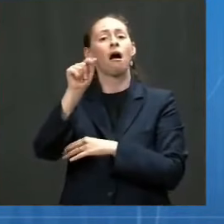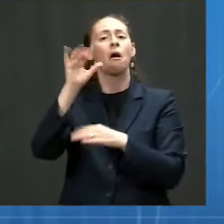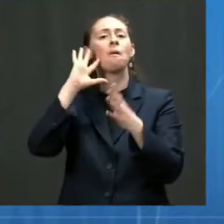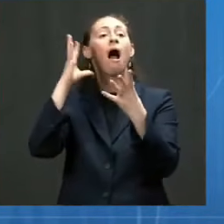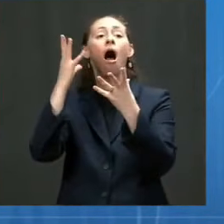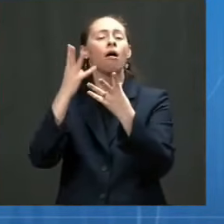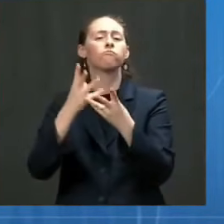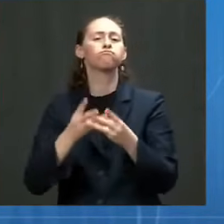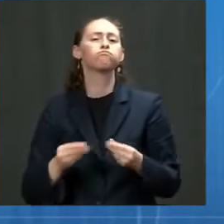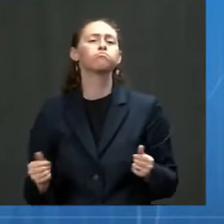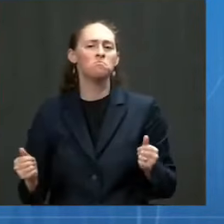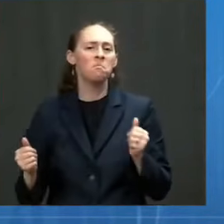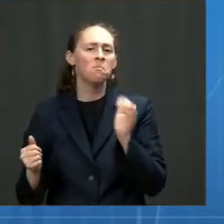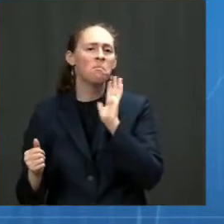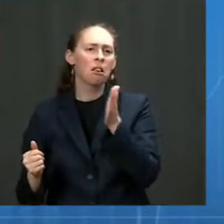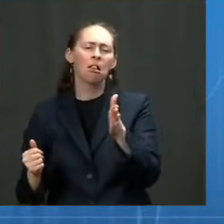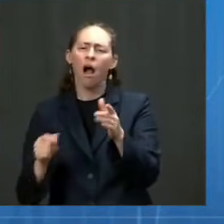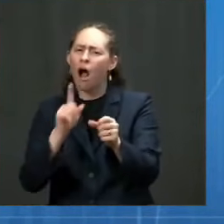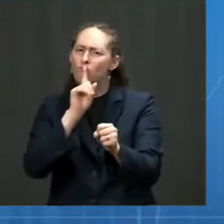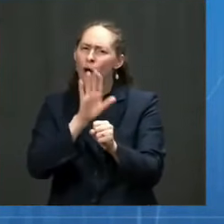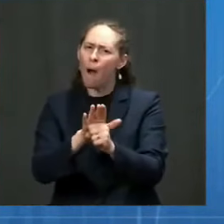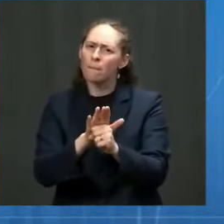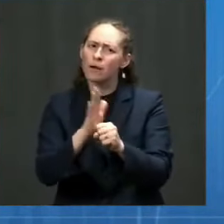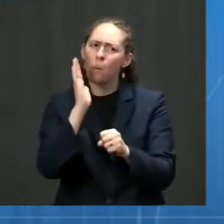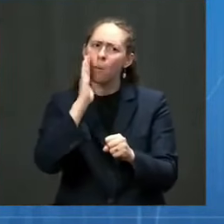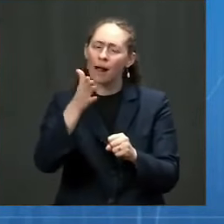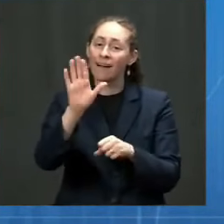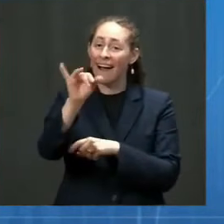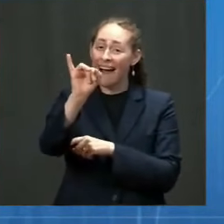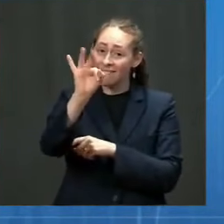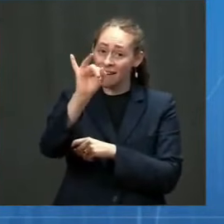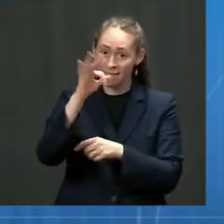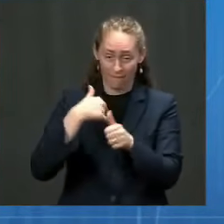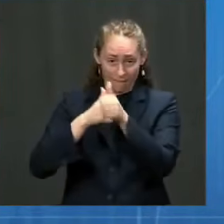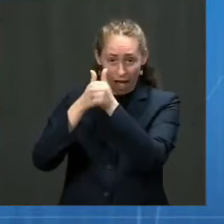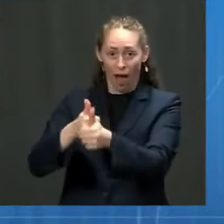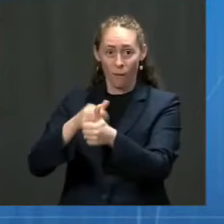guarantee you that that will happen if we do what I just outlined.